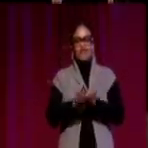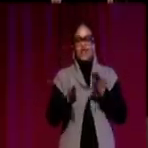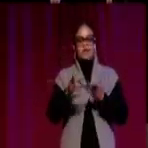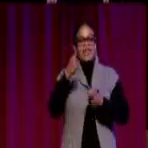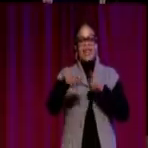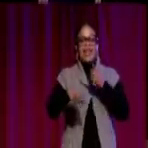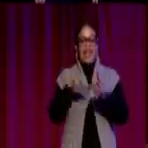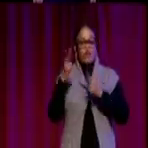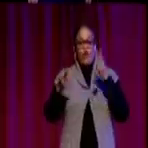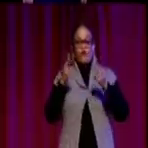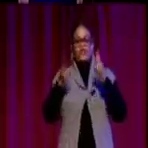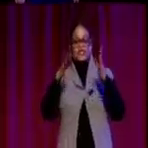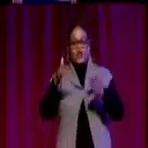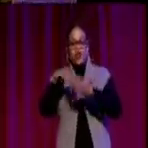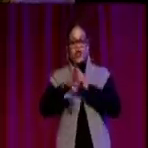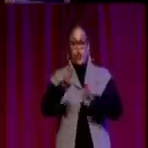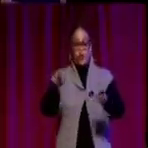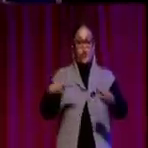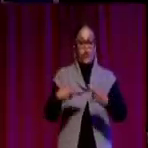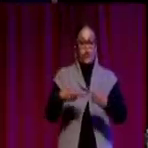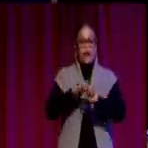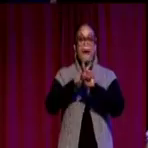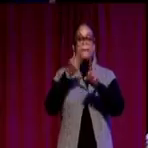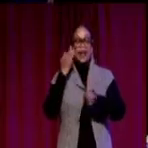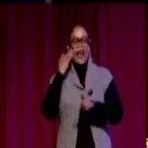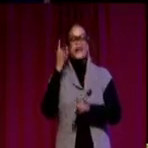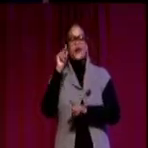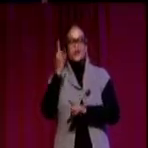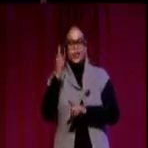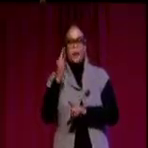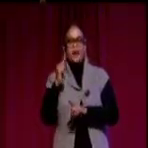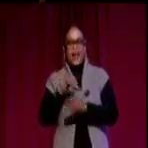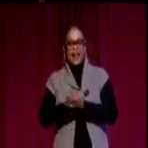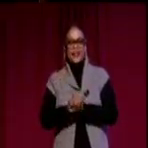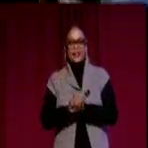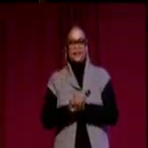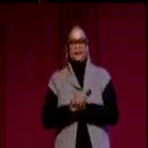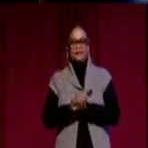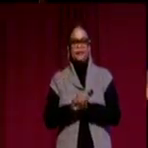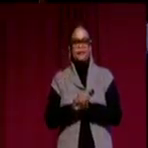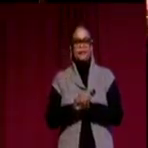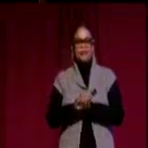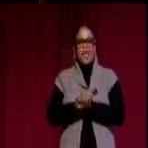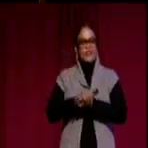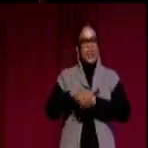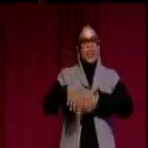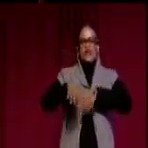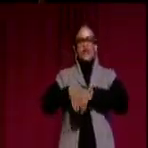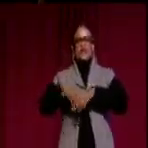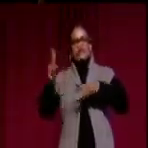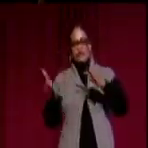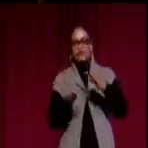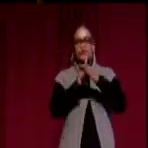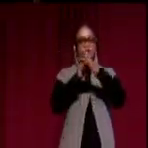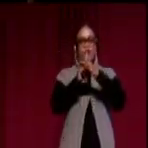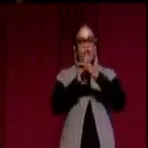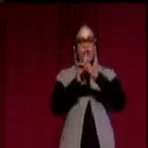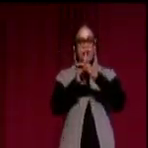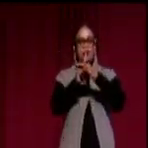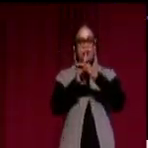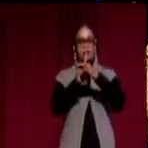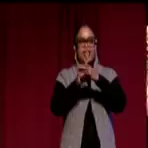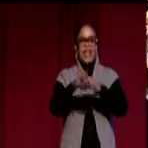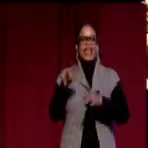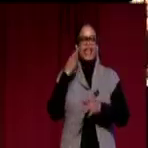a visitor in your room, but I know somebody that'll break through security, and he'll come